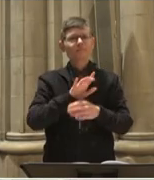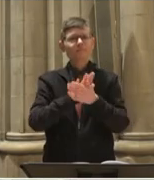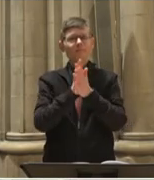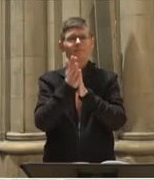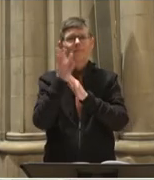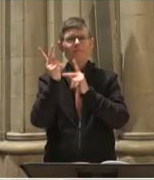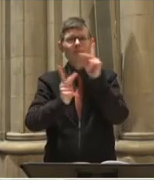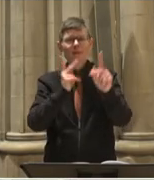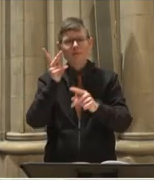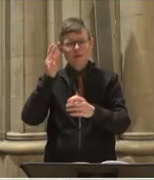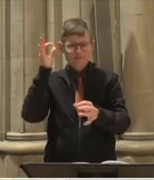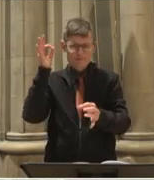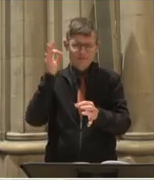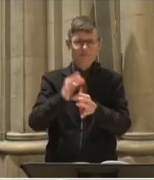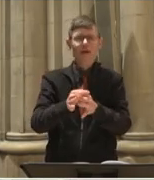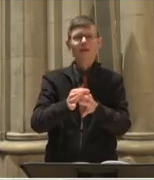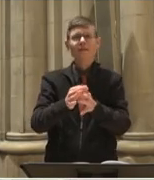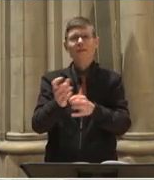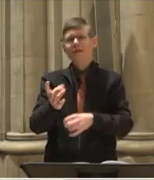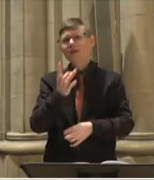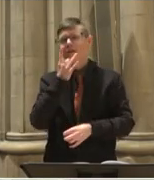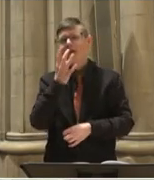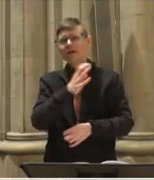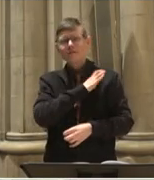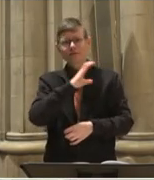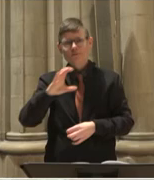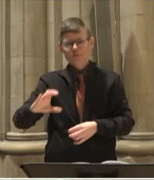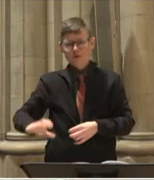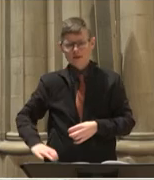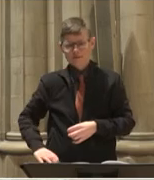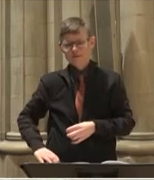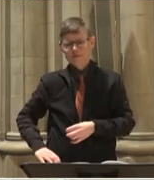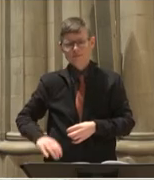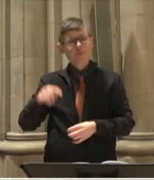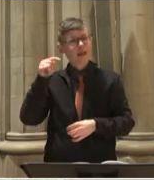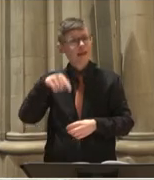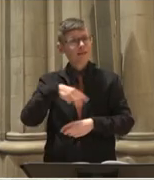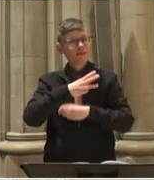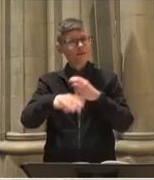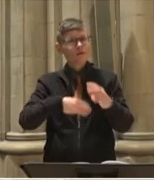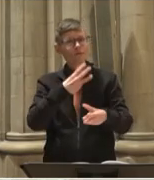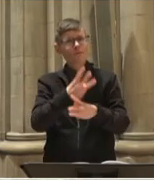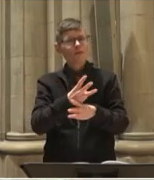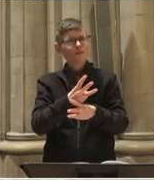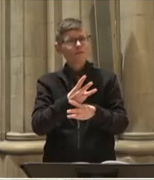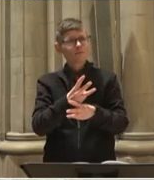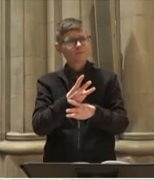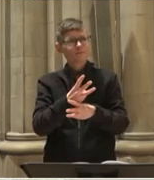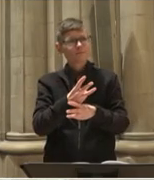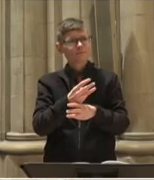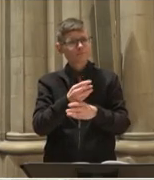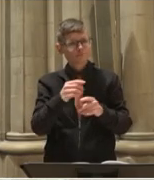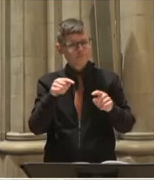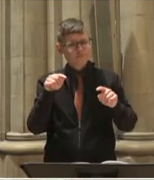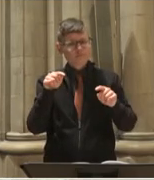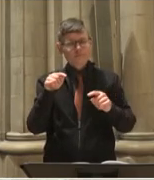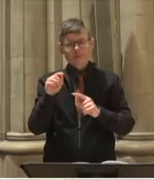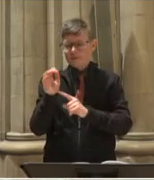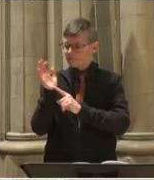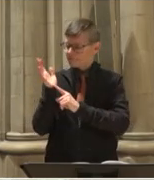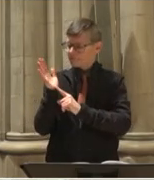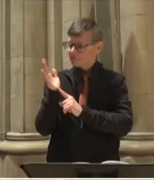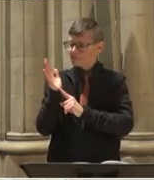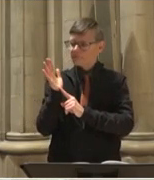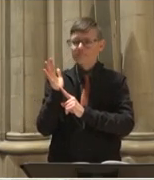faith, being the light of Christ in this, our world. This little light of